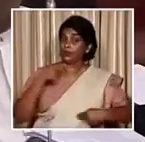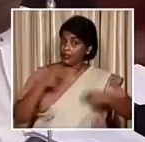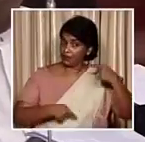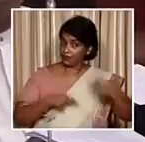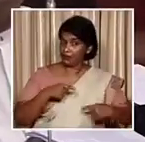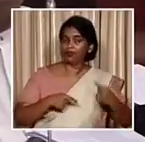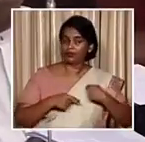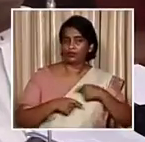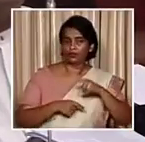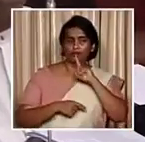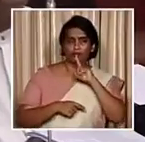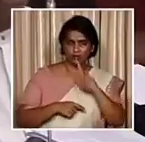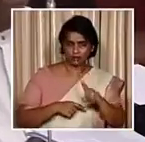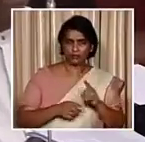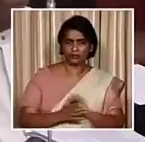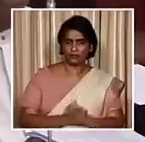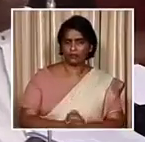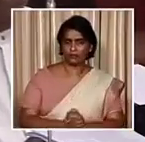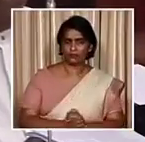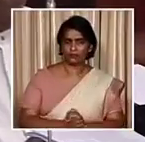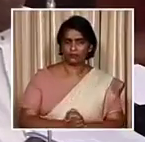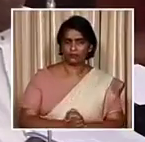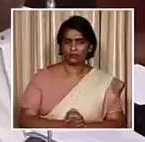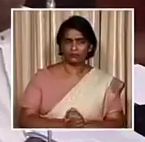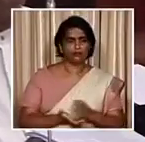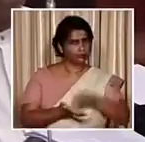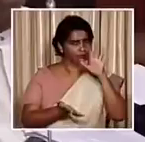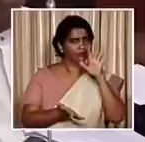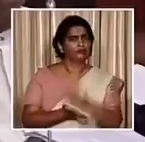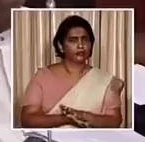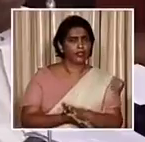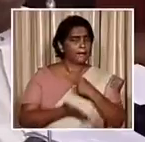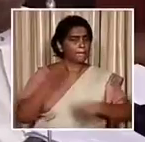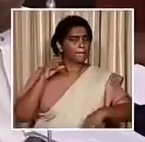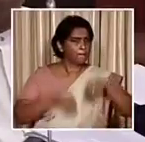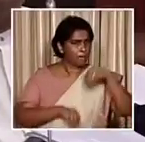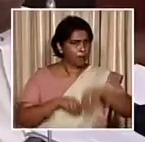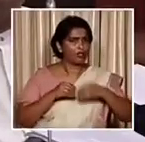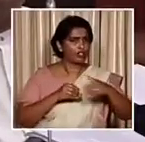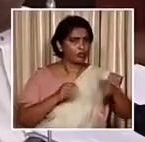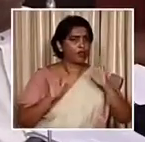wedagath. Mewa sthapita karanna ona matiwara kiyanna ona.